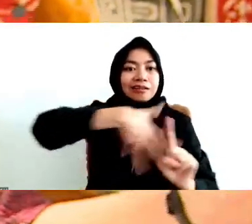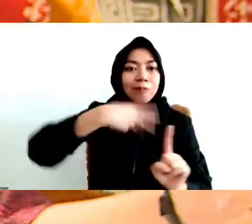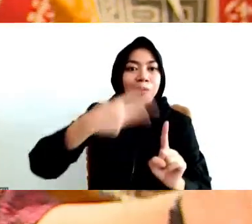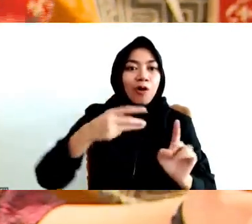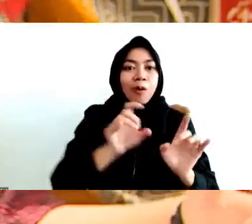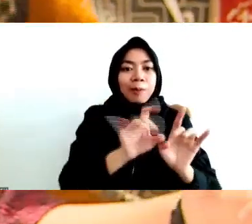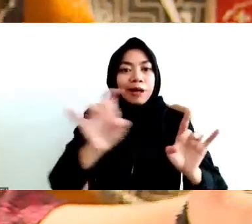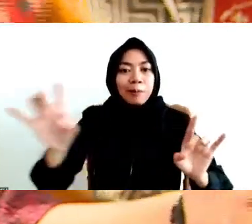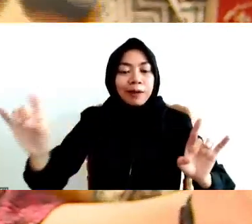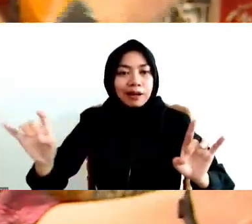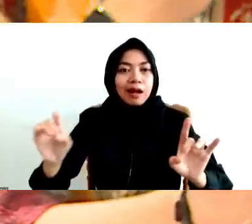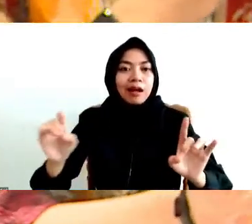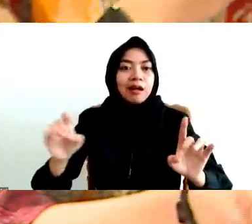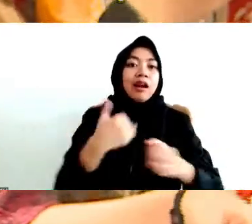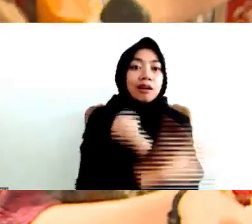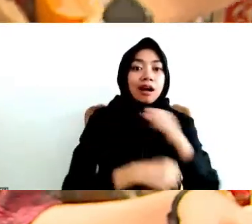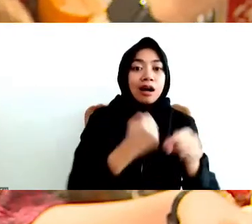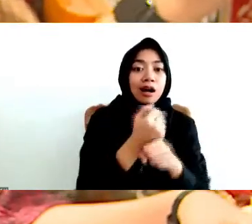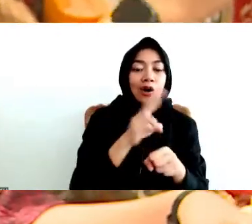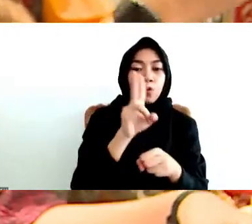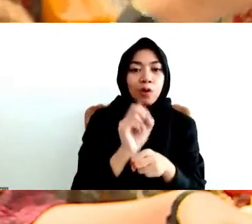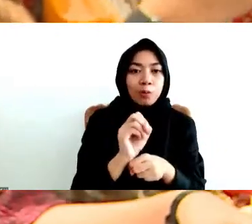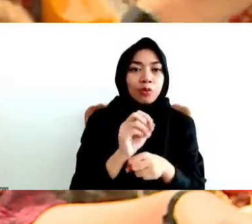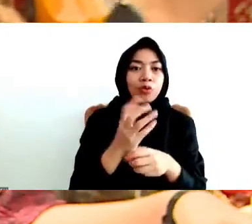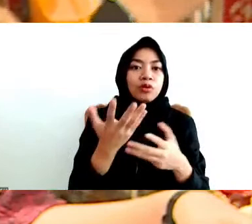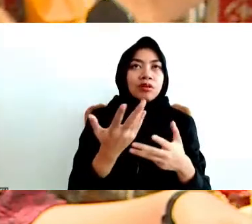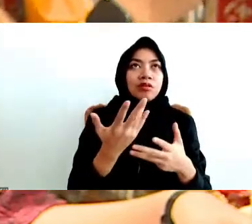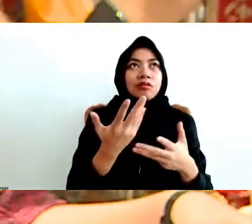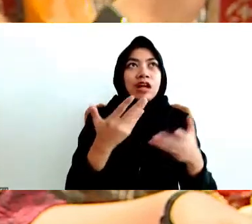Not say this is not just for Indonesia.